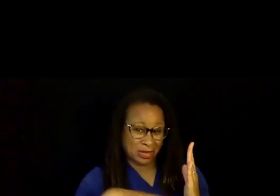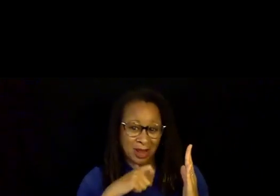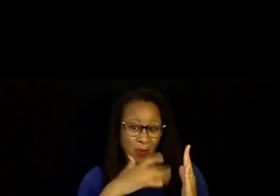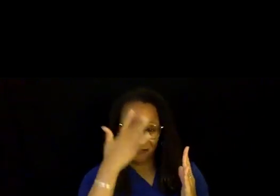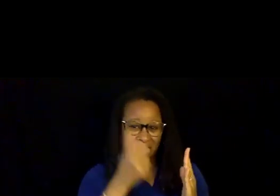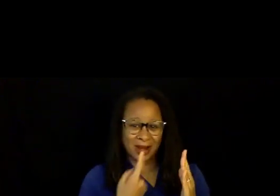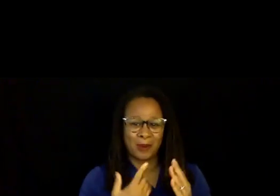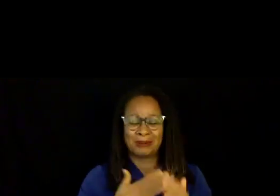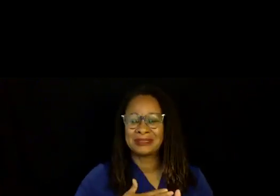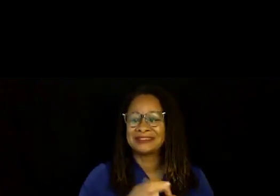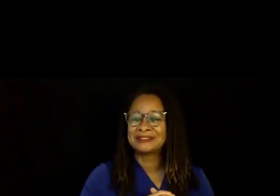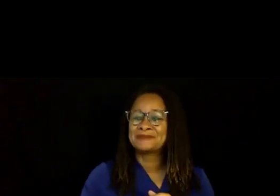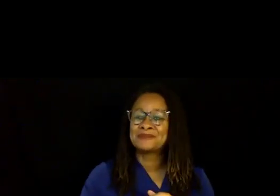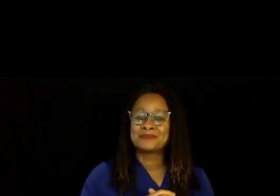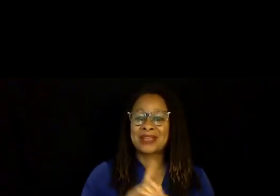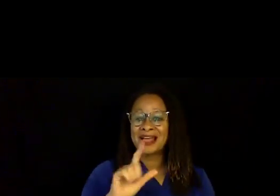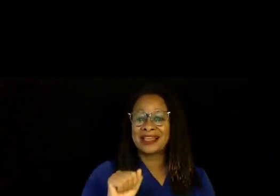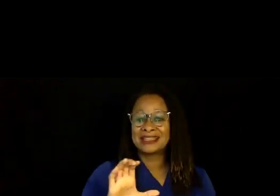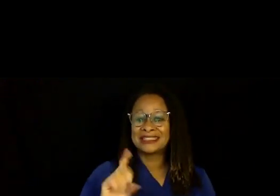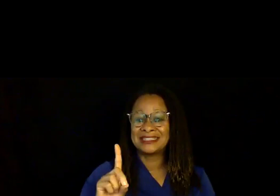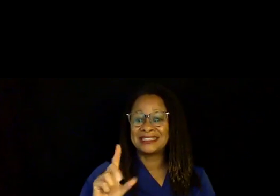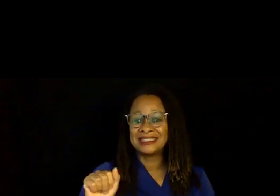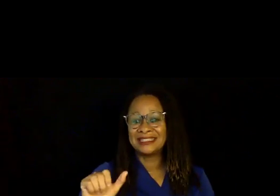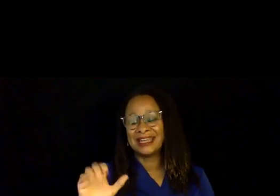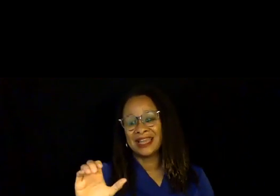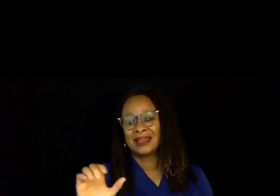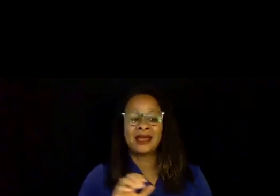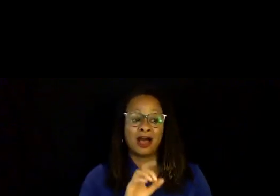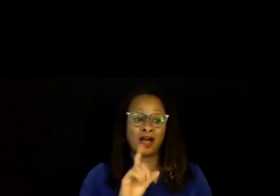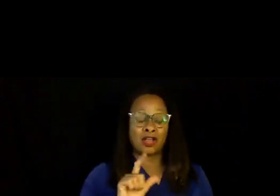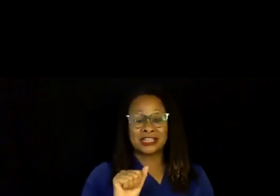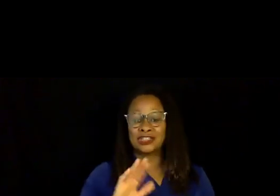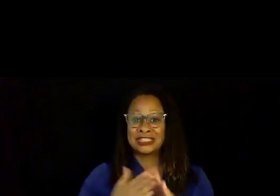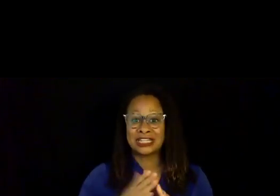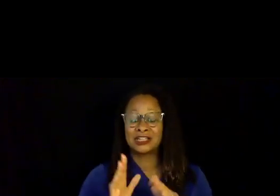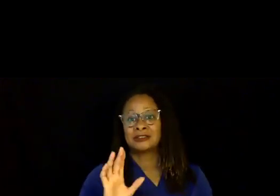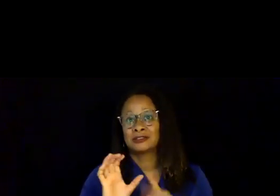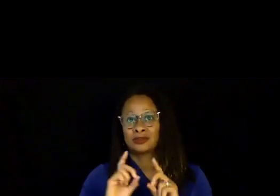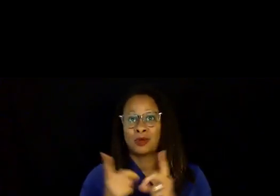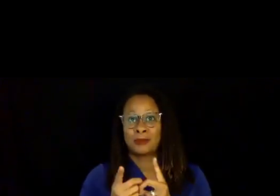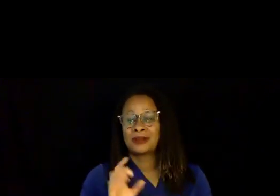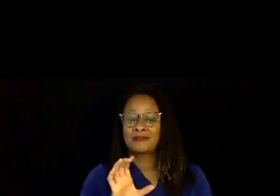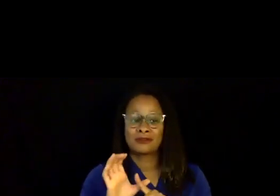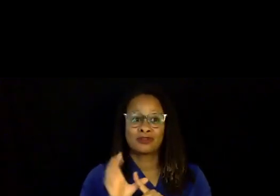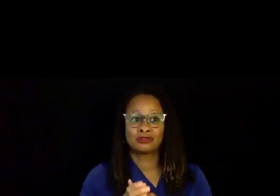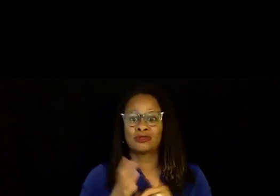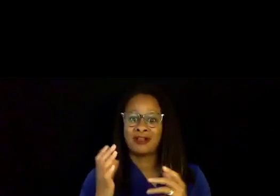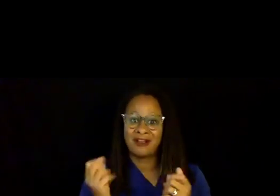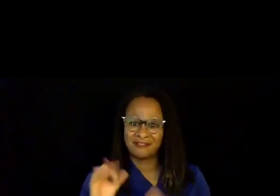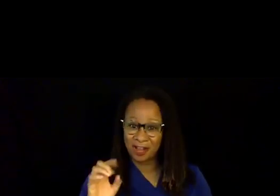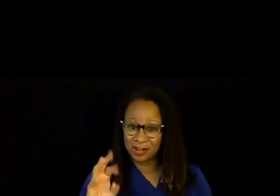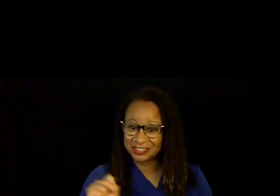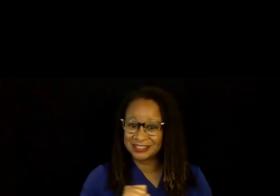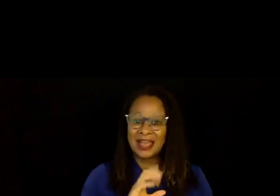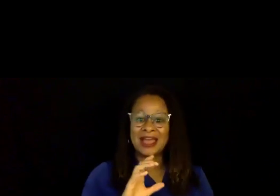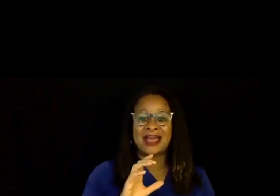anyone. The Los Angeles City Department of Cultural Affairs, LA County Department of Arts and Culture, the